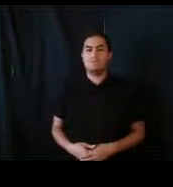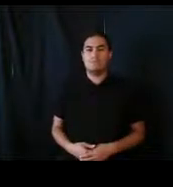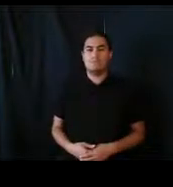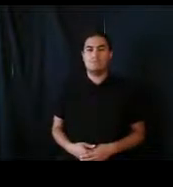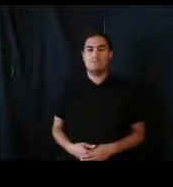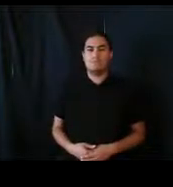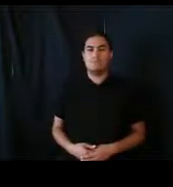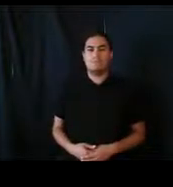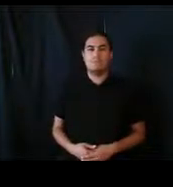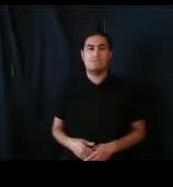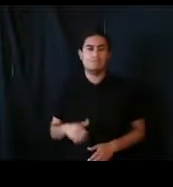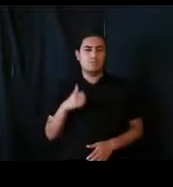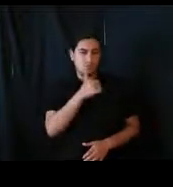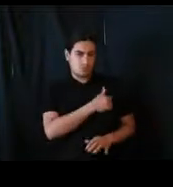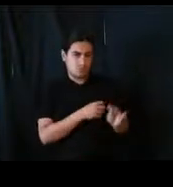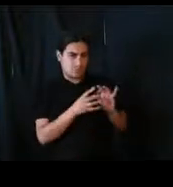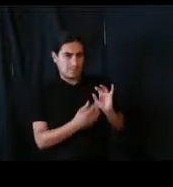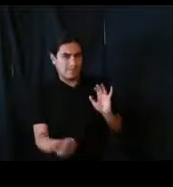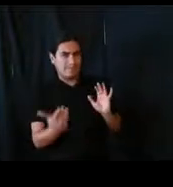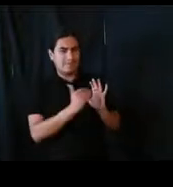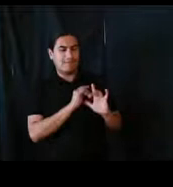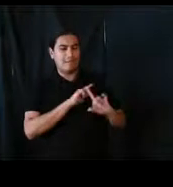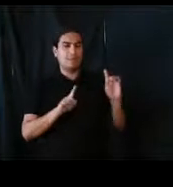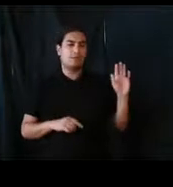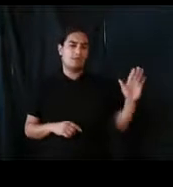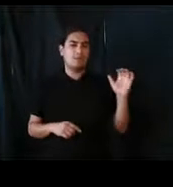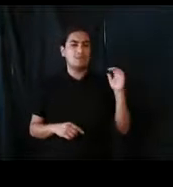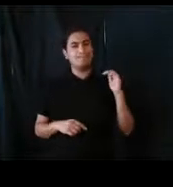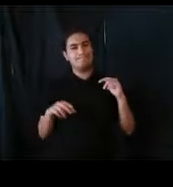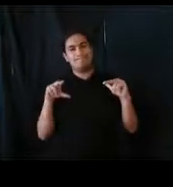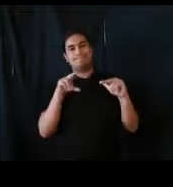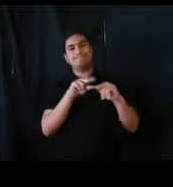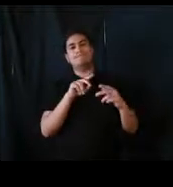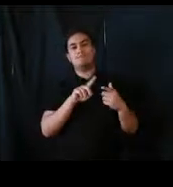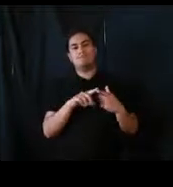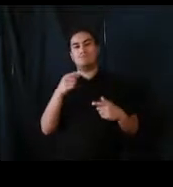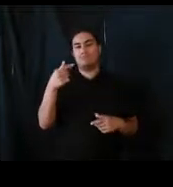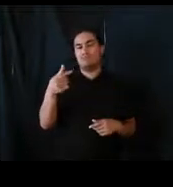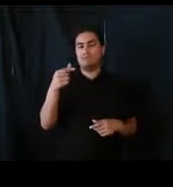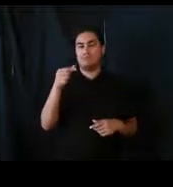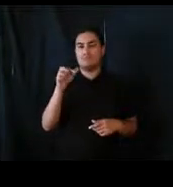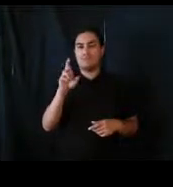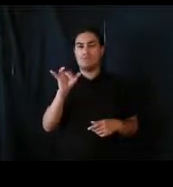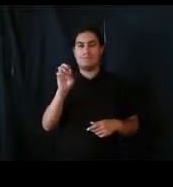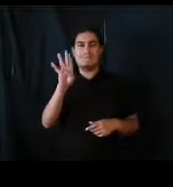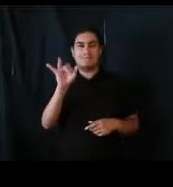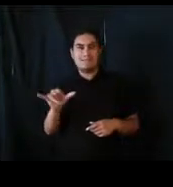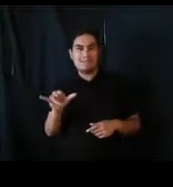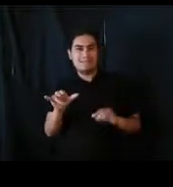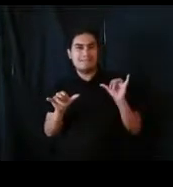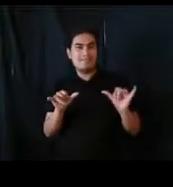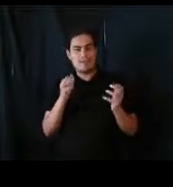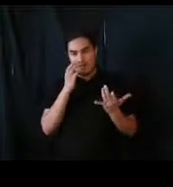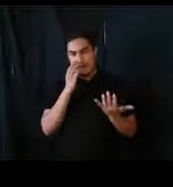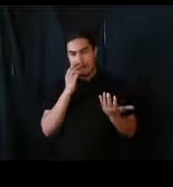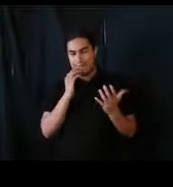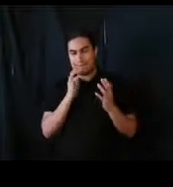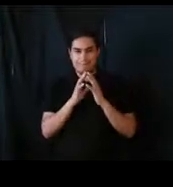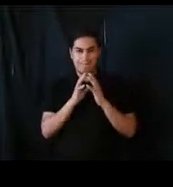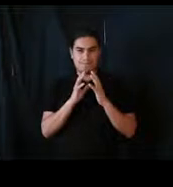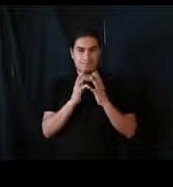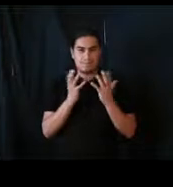sorry to chime in again but and we piggyback on commissioner grigsby excuse me that uh if we